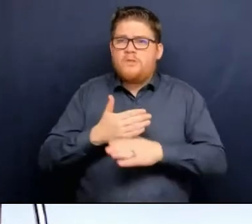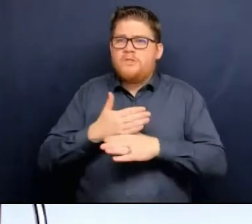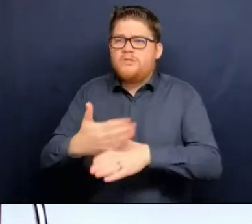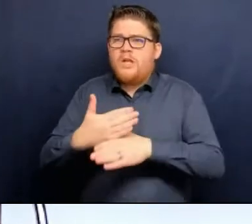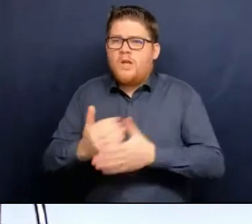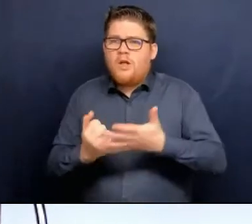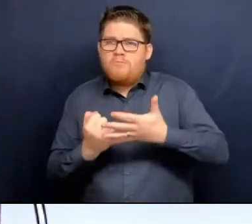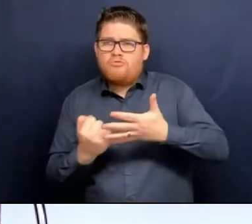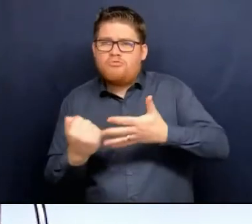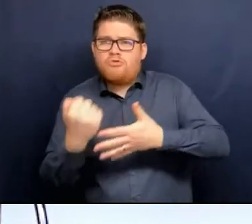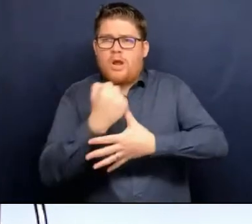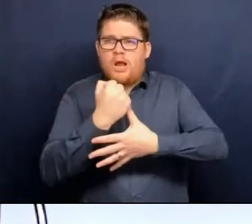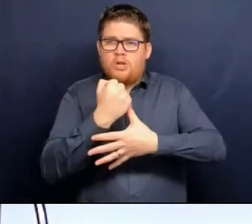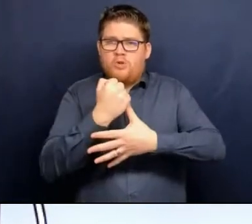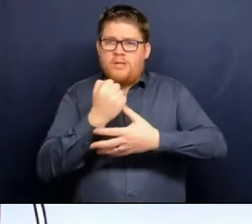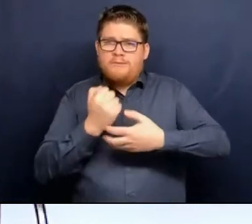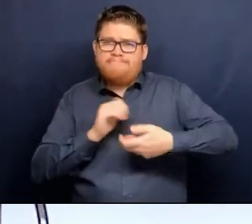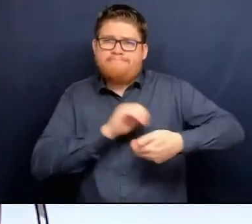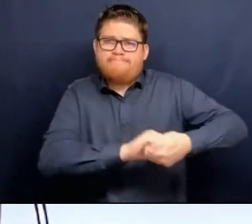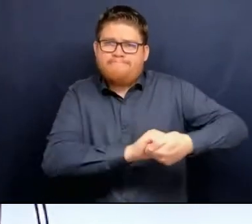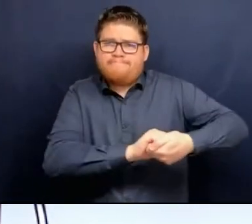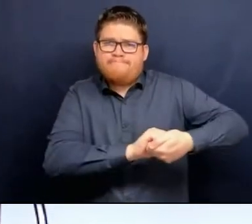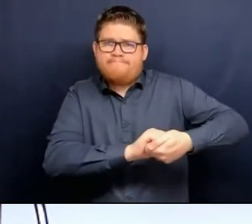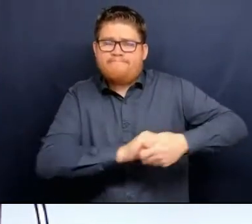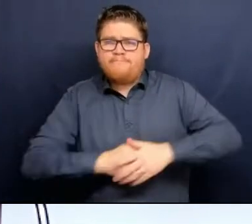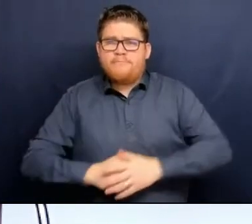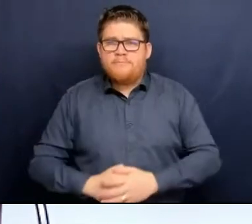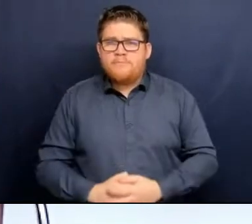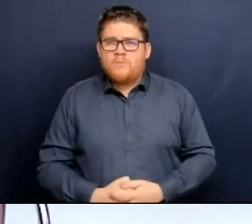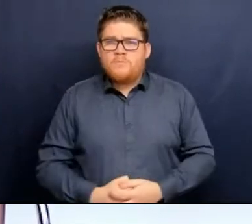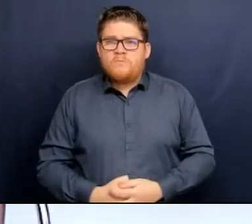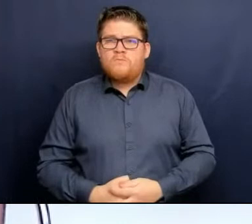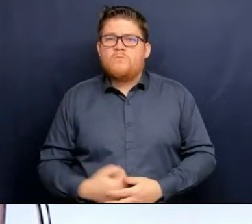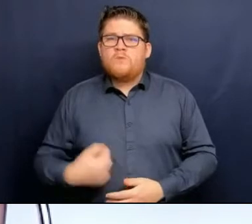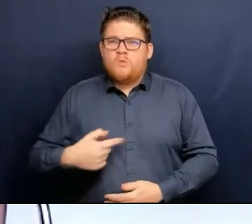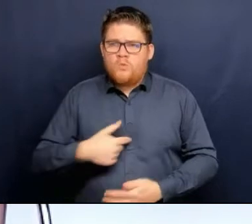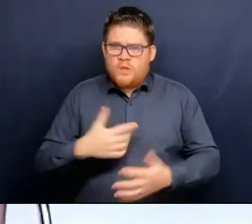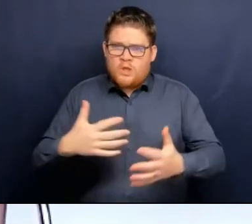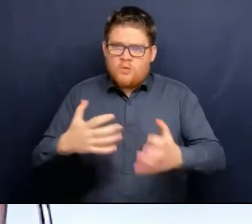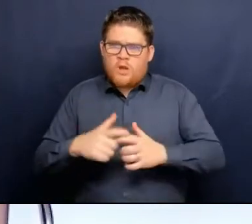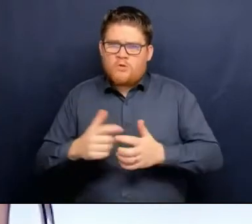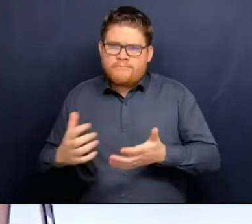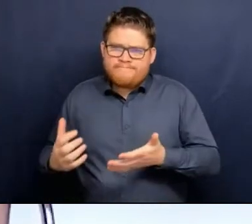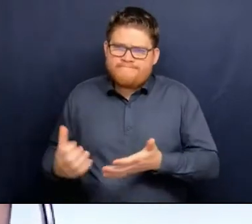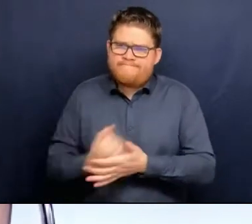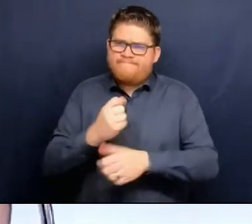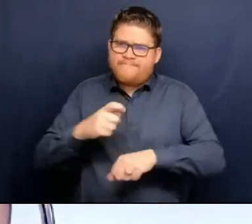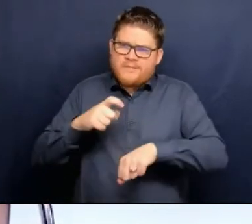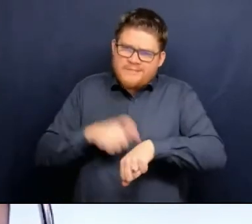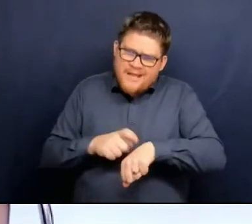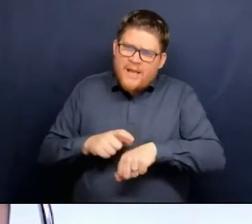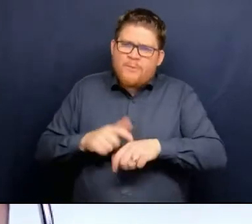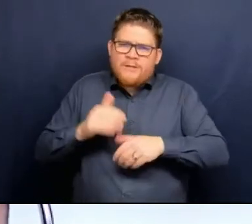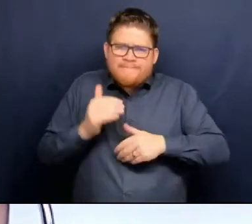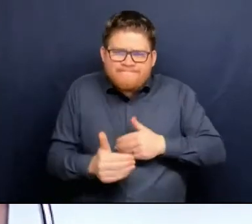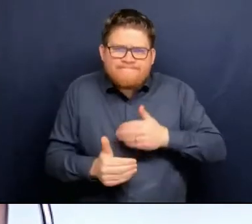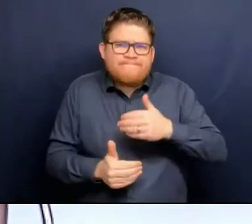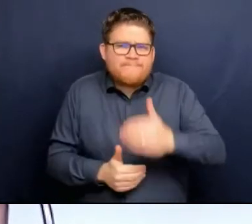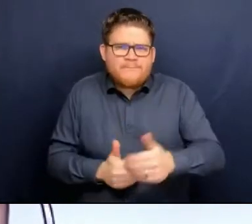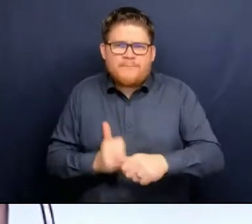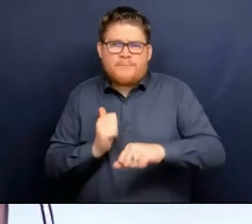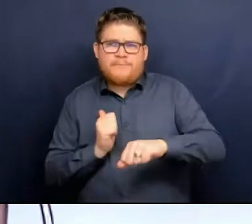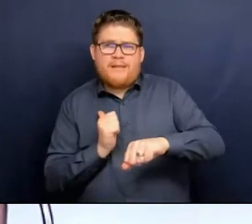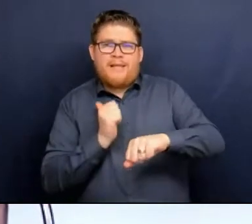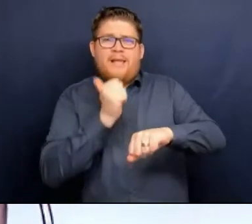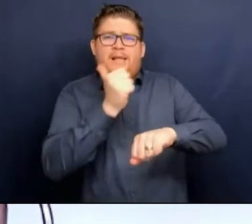renews their shared commitments to timely, effectively, and fully resourced implementation of our treaties. The launch